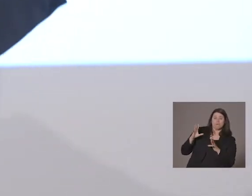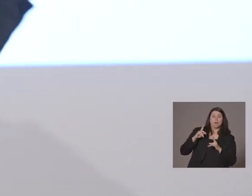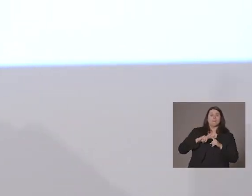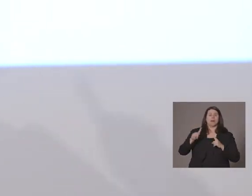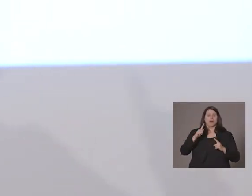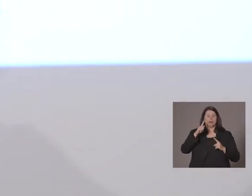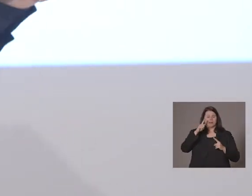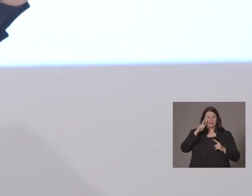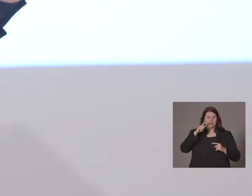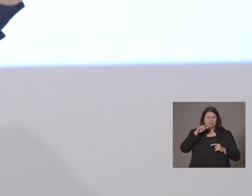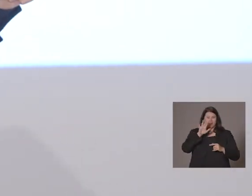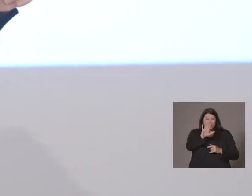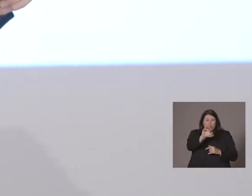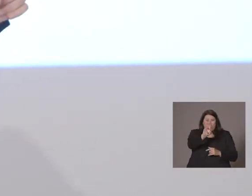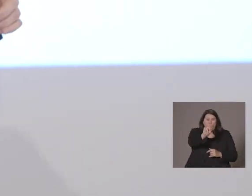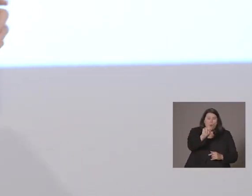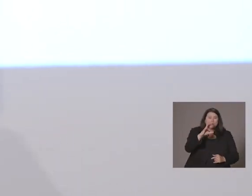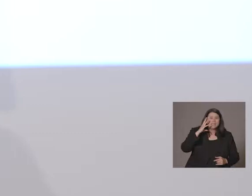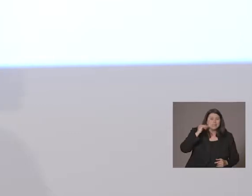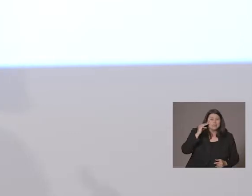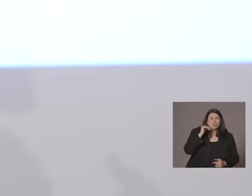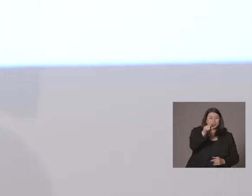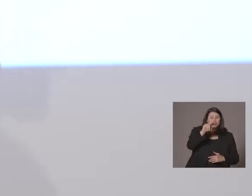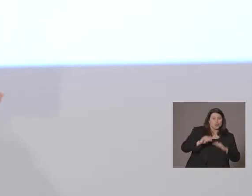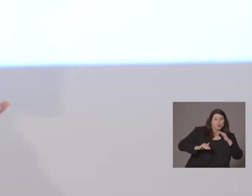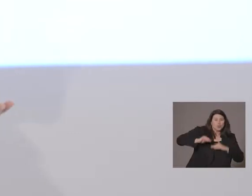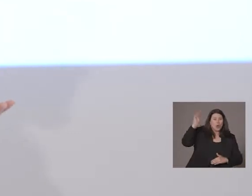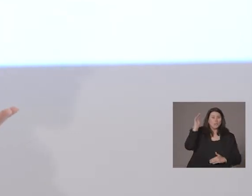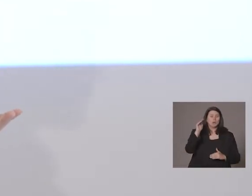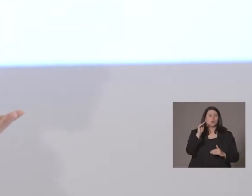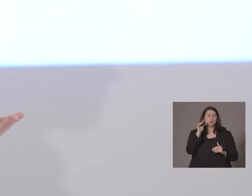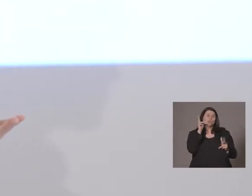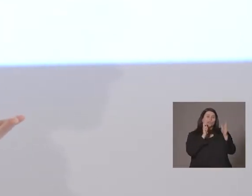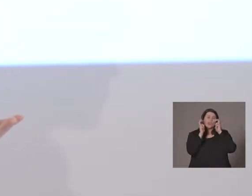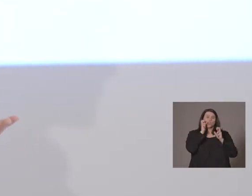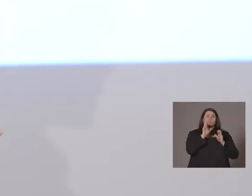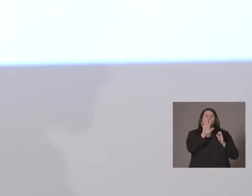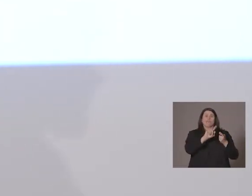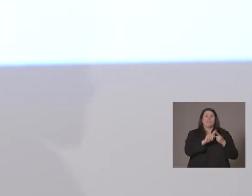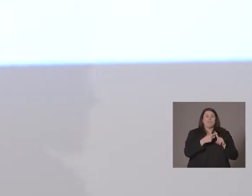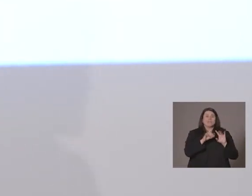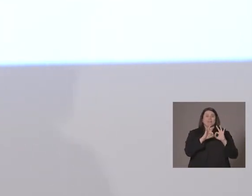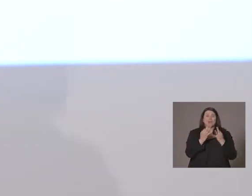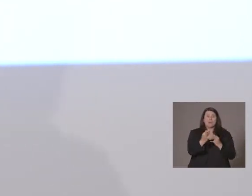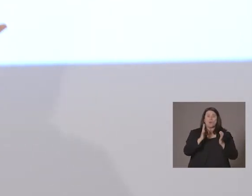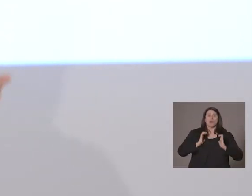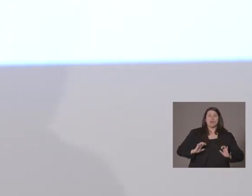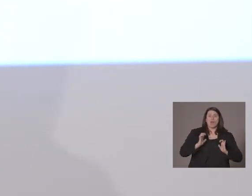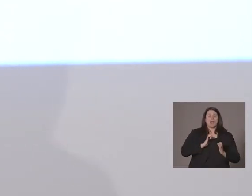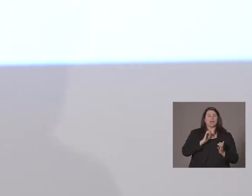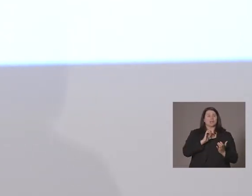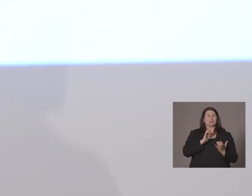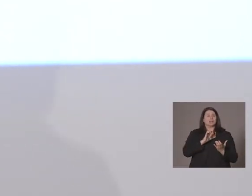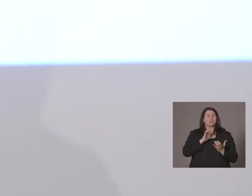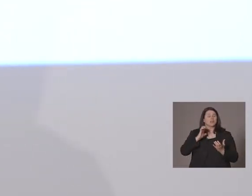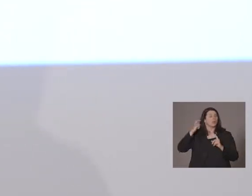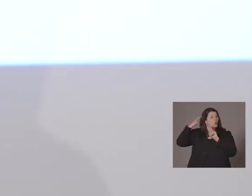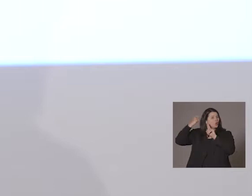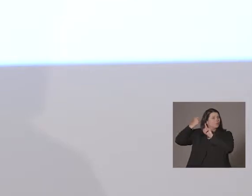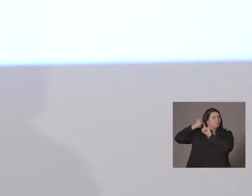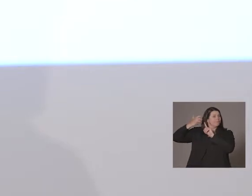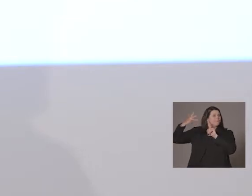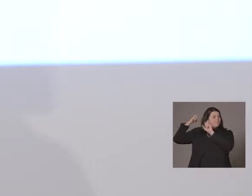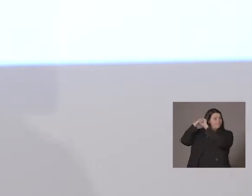already have to your own lived experiences and to what you've heard from other people, it brings up a lot, it moves a